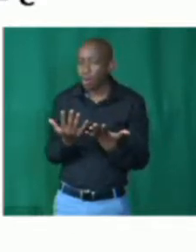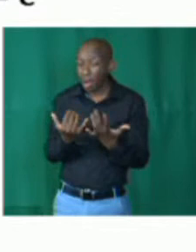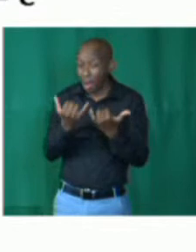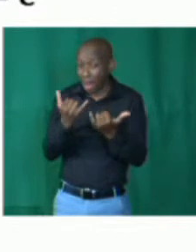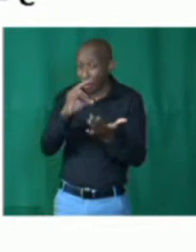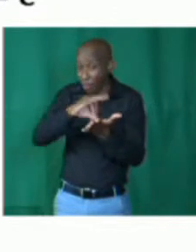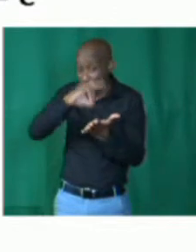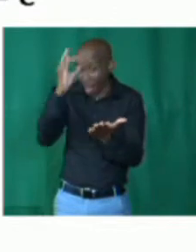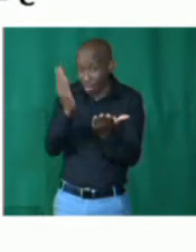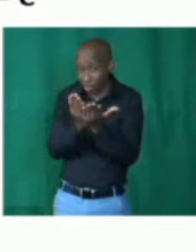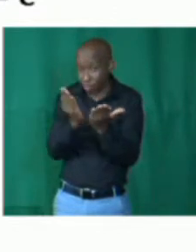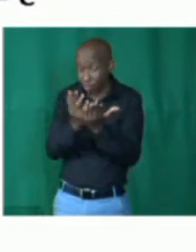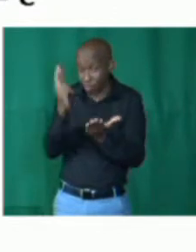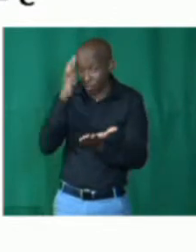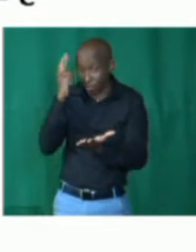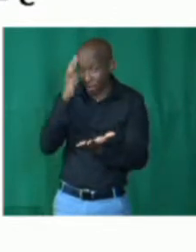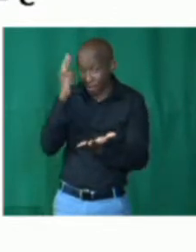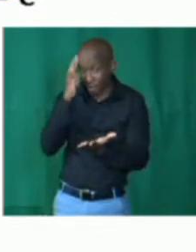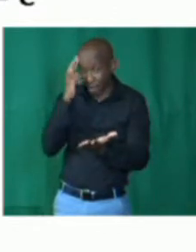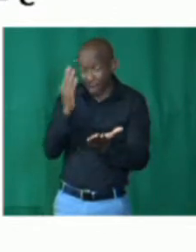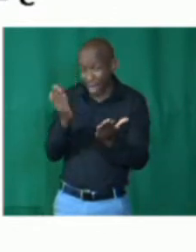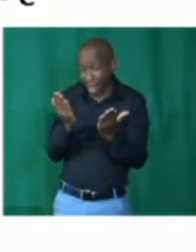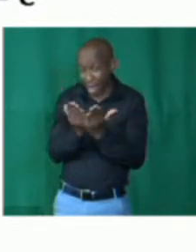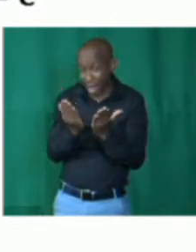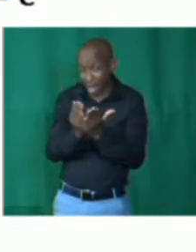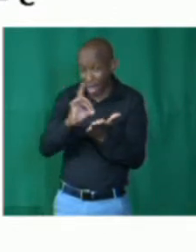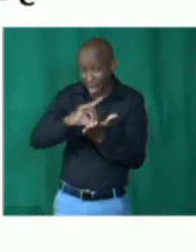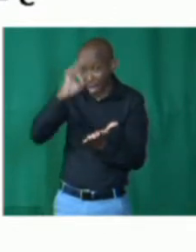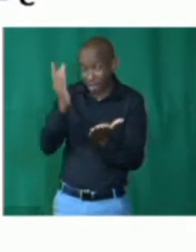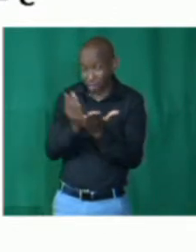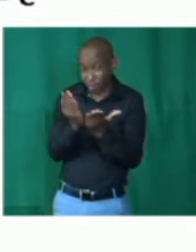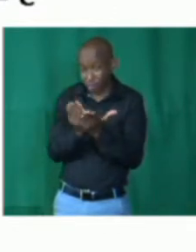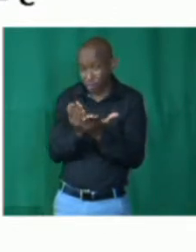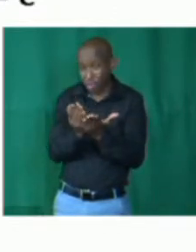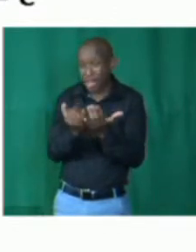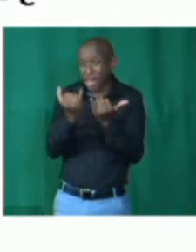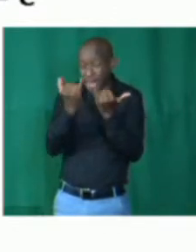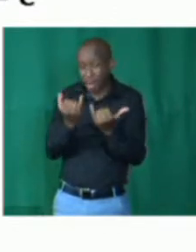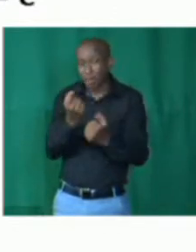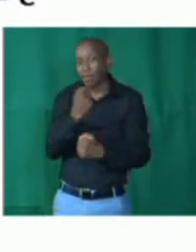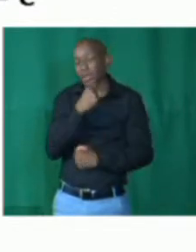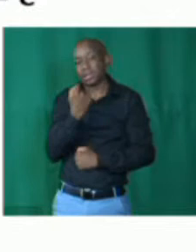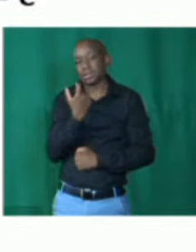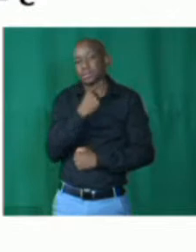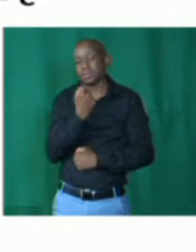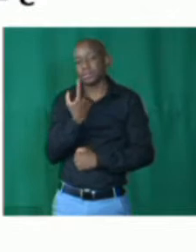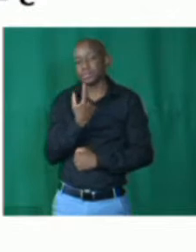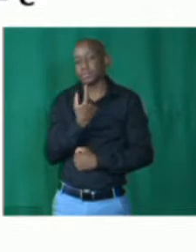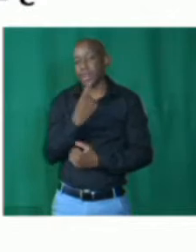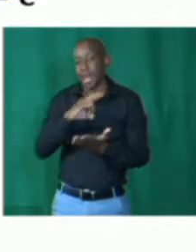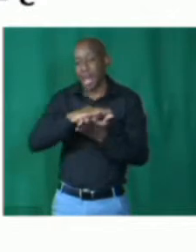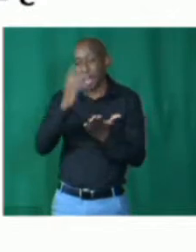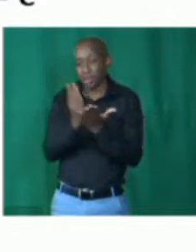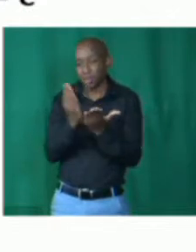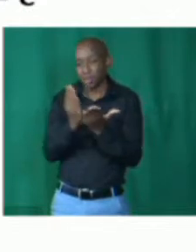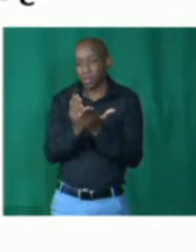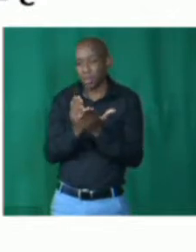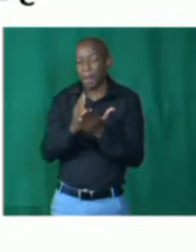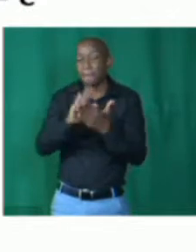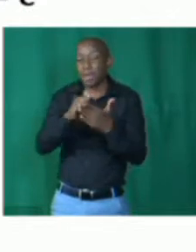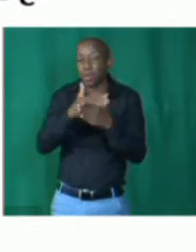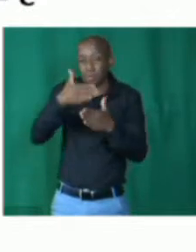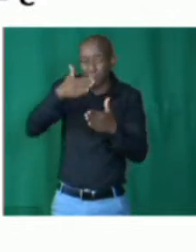Form 5s, HCSE mathematics students, so it should be easy. Okay, so you just square root